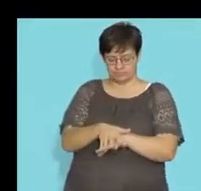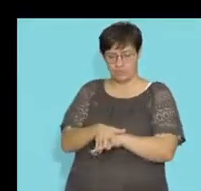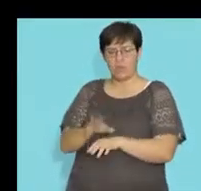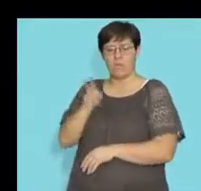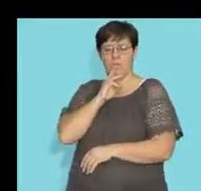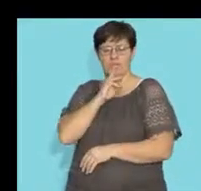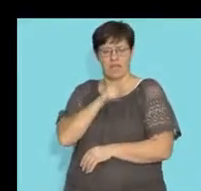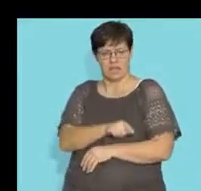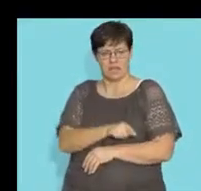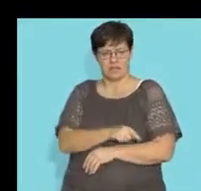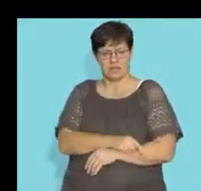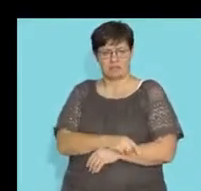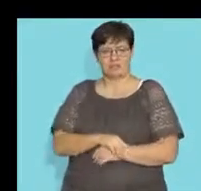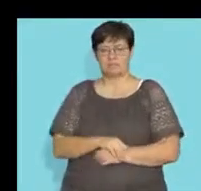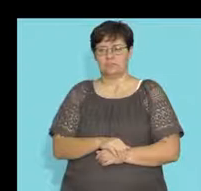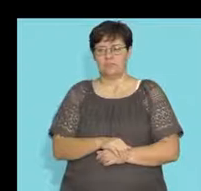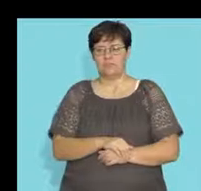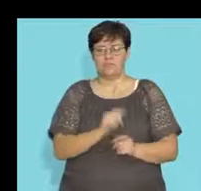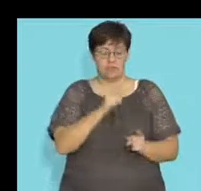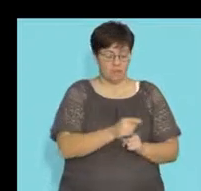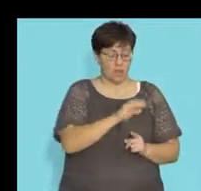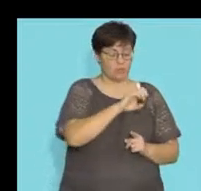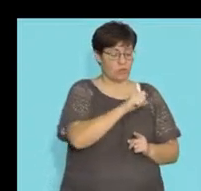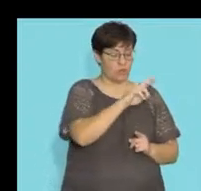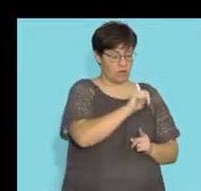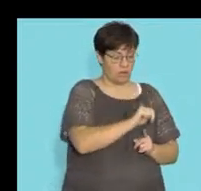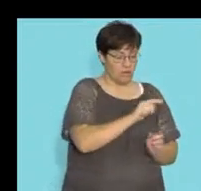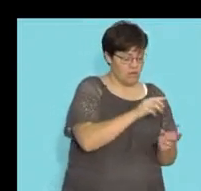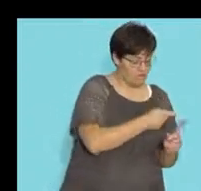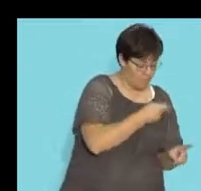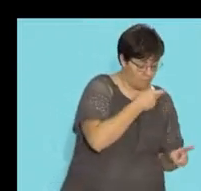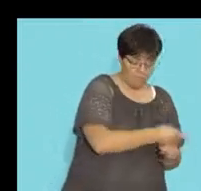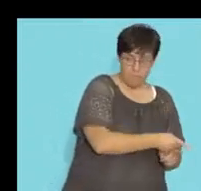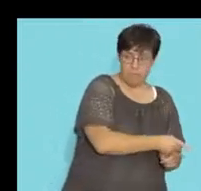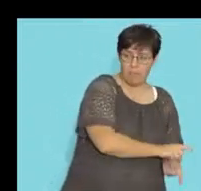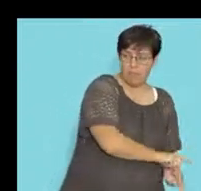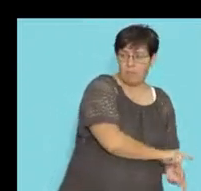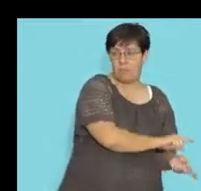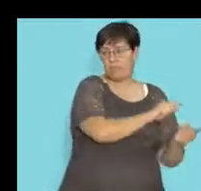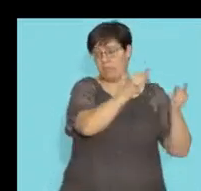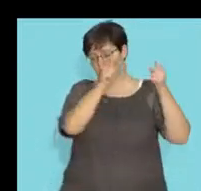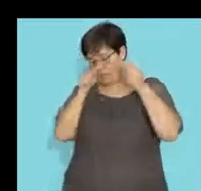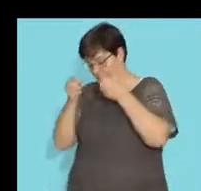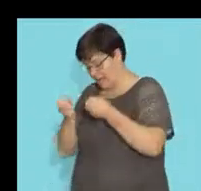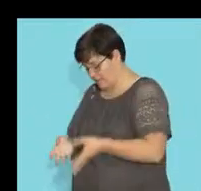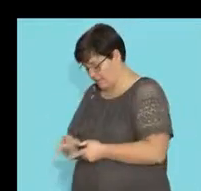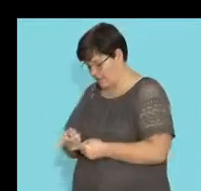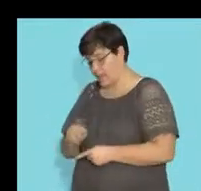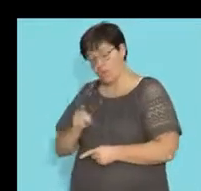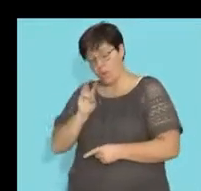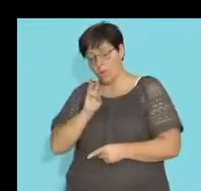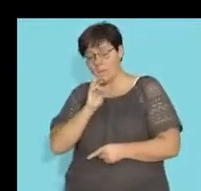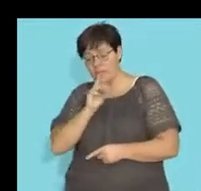When water is reacting with water, a proton is transferred from the